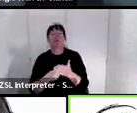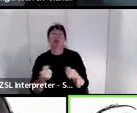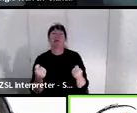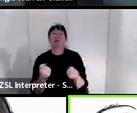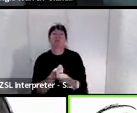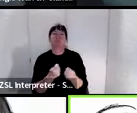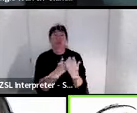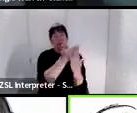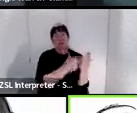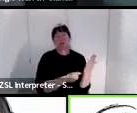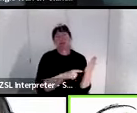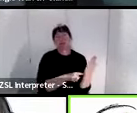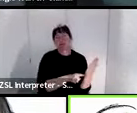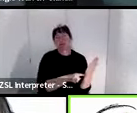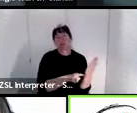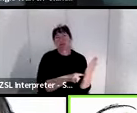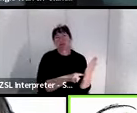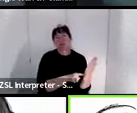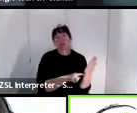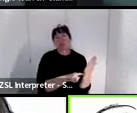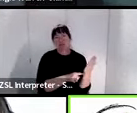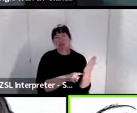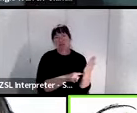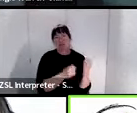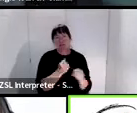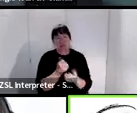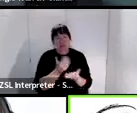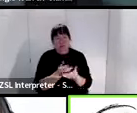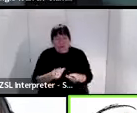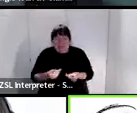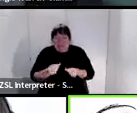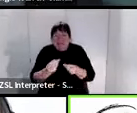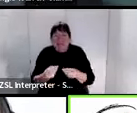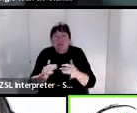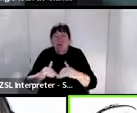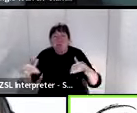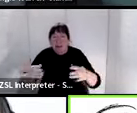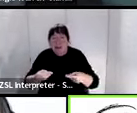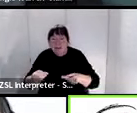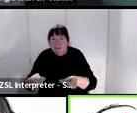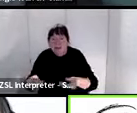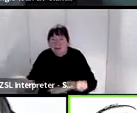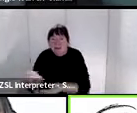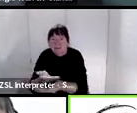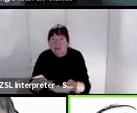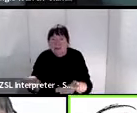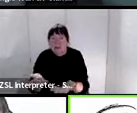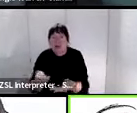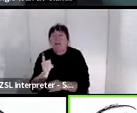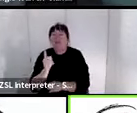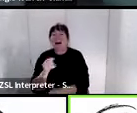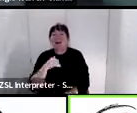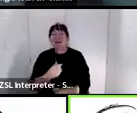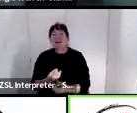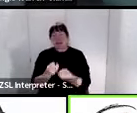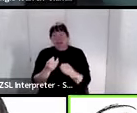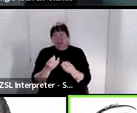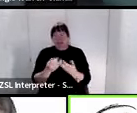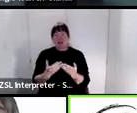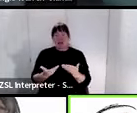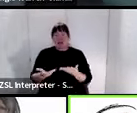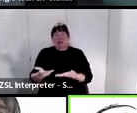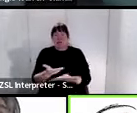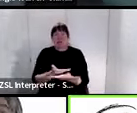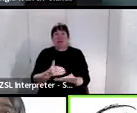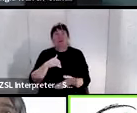to progress the bill, to get it in there, to get it in Parliament, but for it to be the beginning of the conversation and for it to continue to